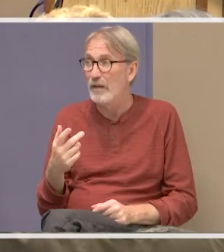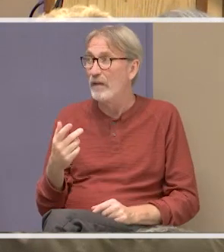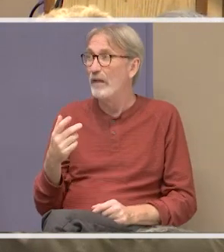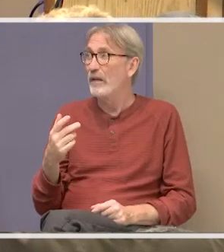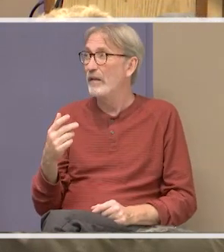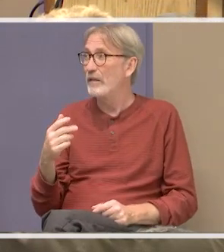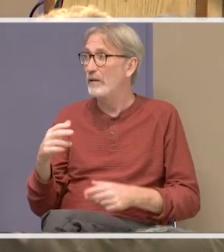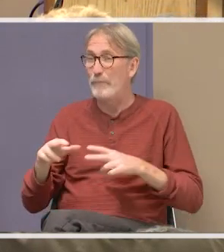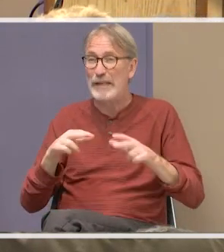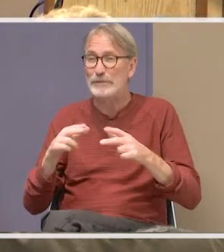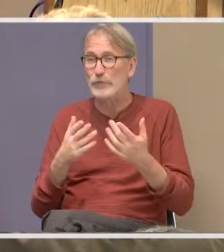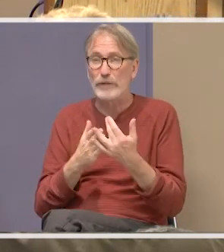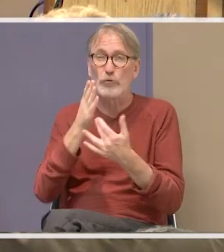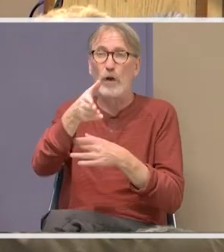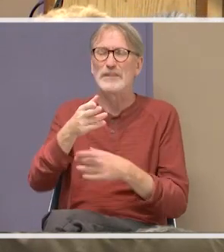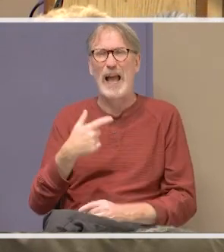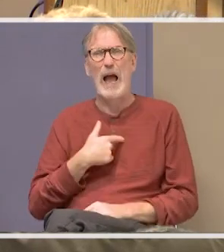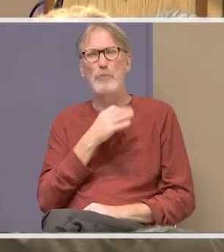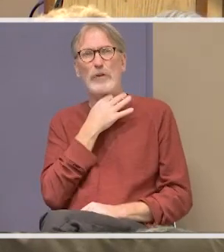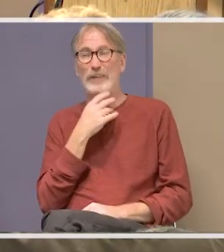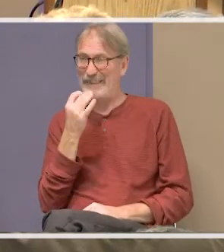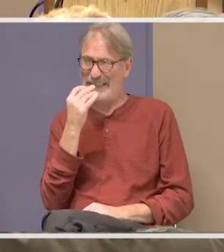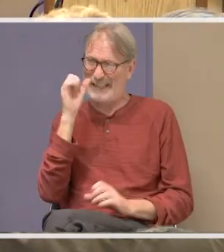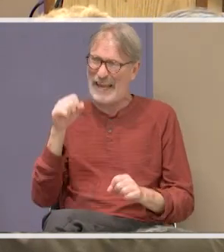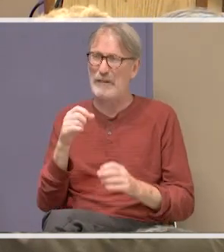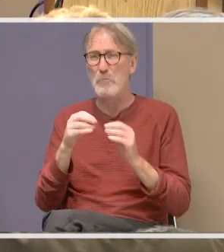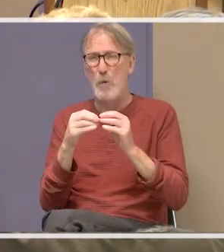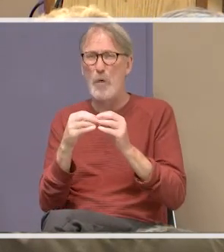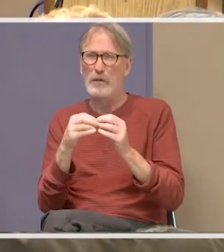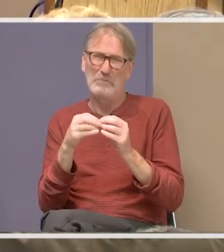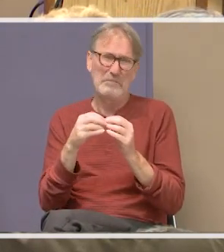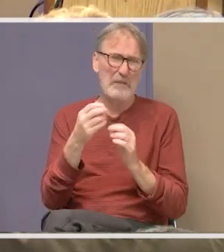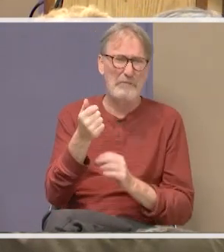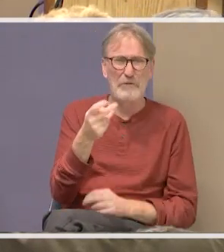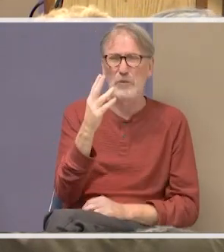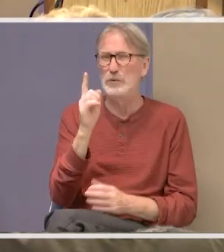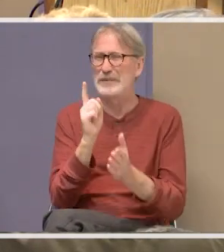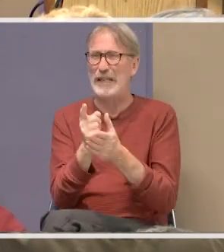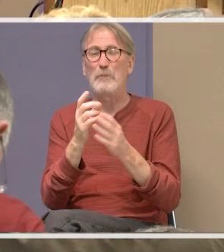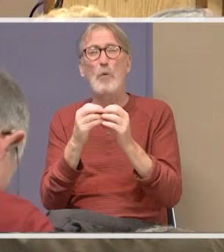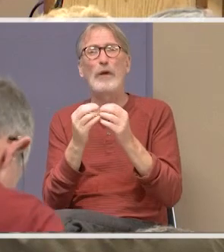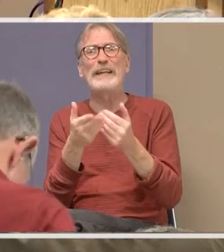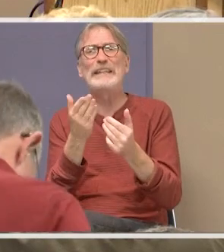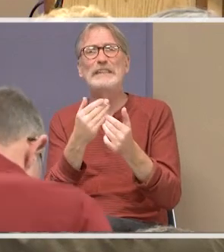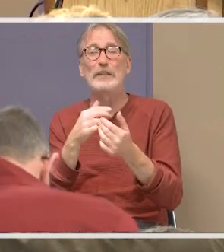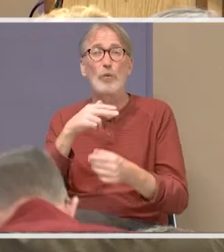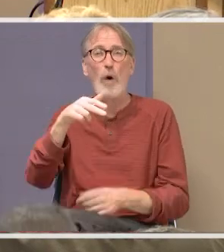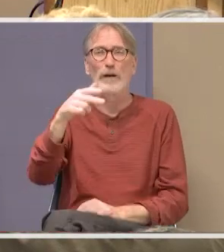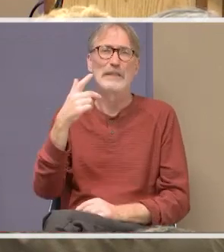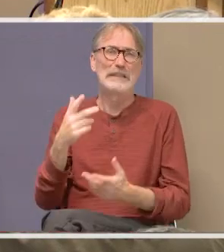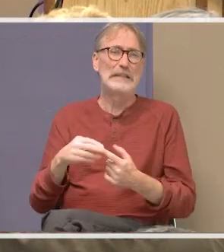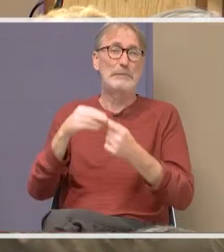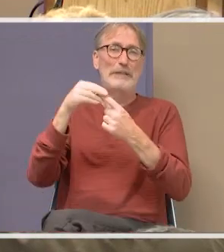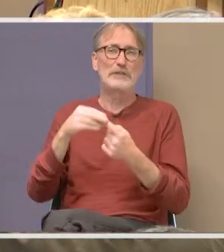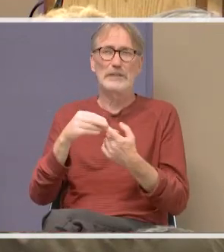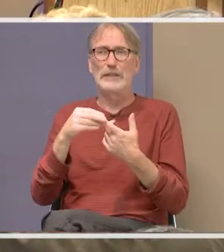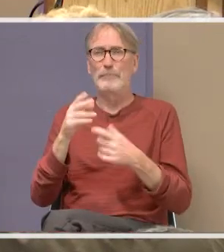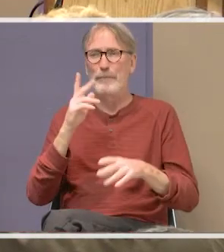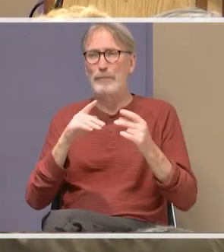And I was just wondering if a few seconds could be added on that to make it easier, especially people with